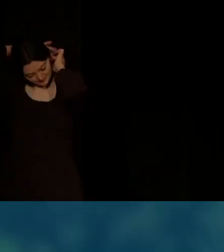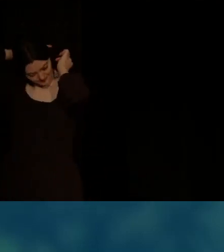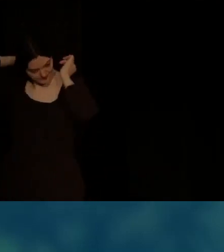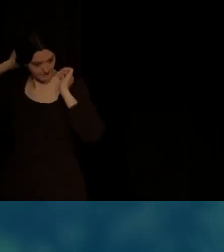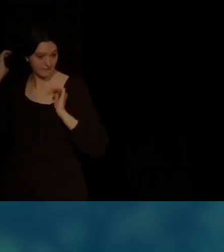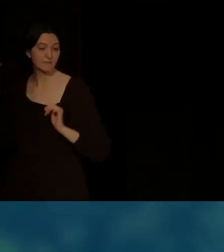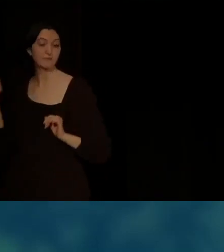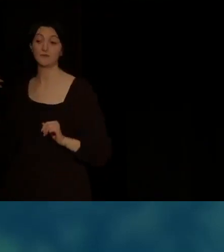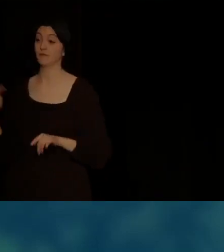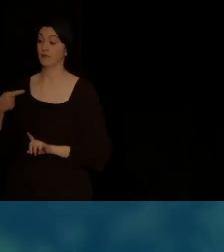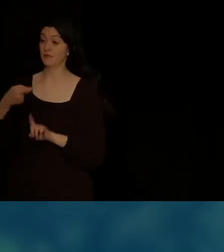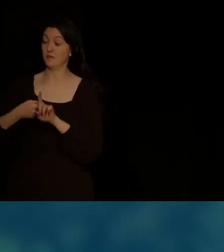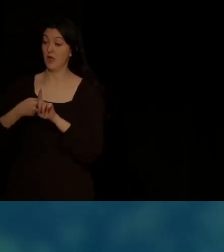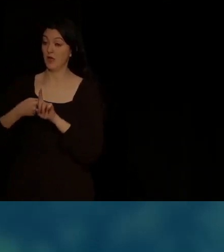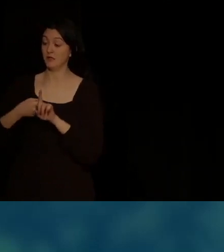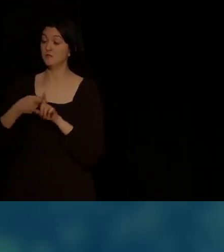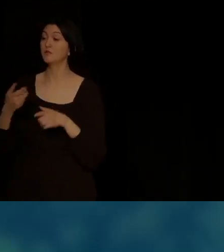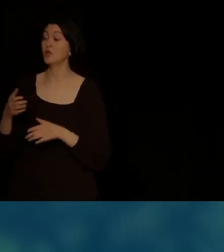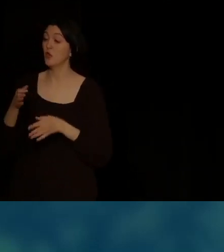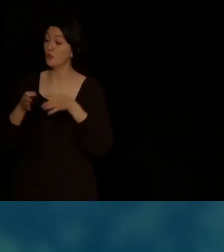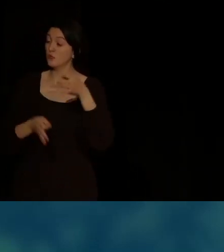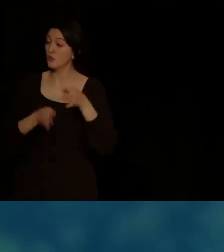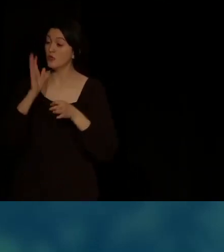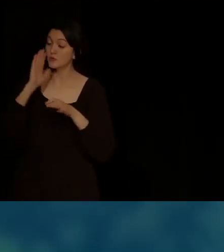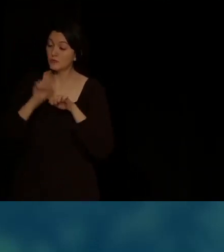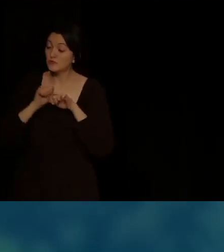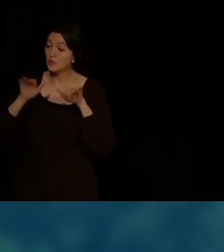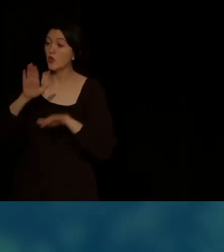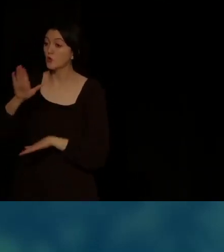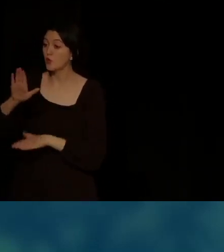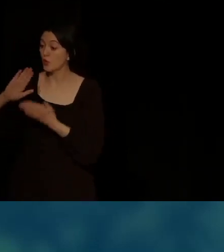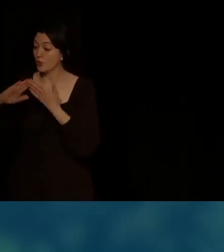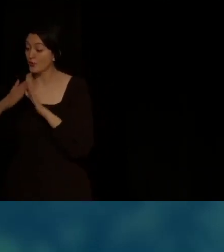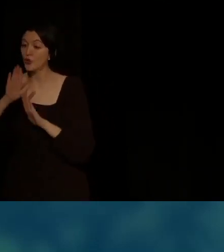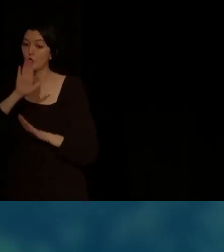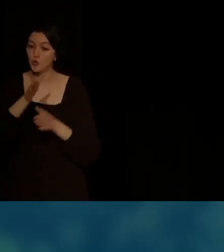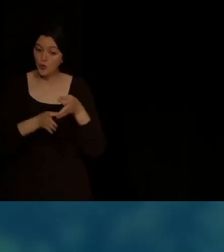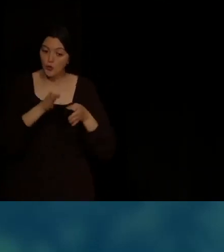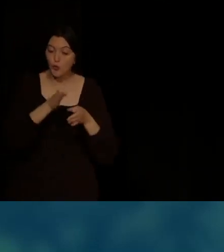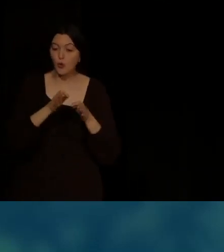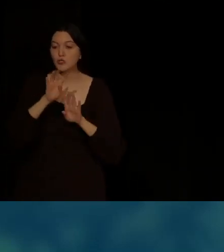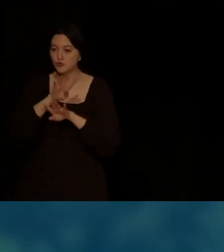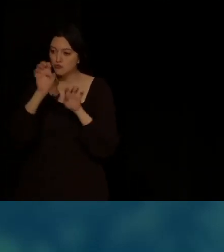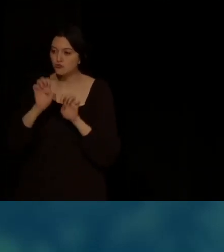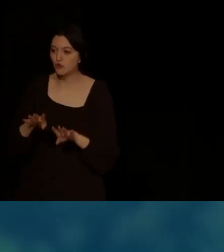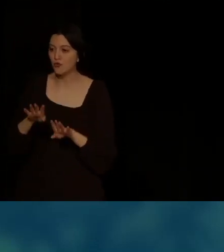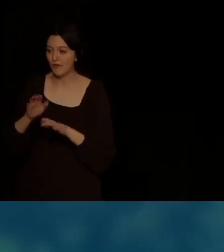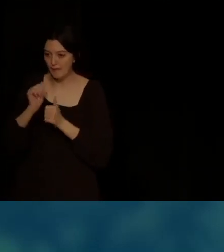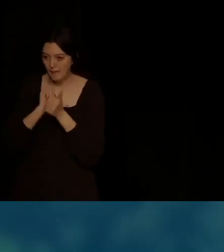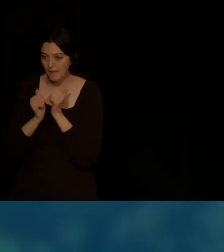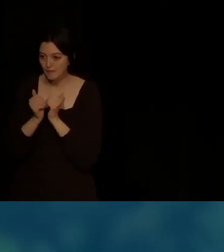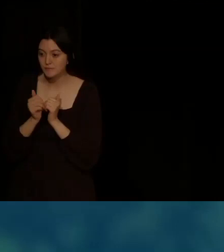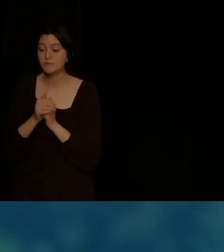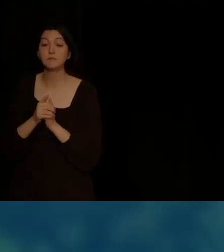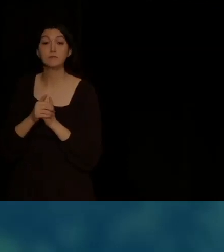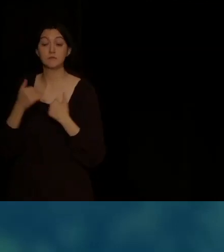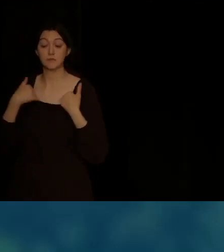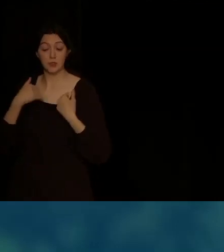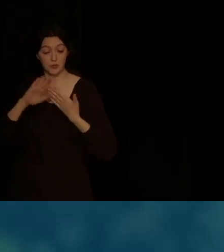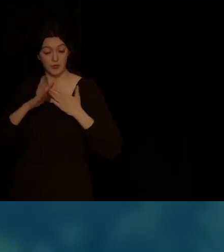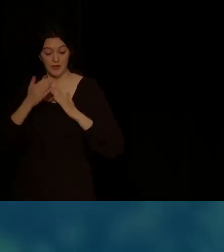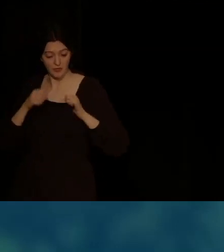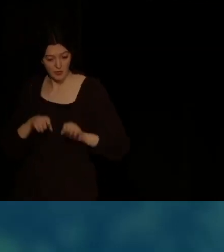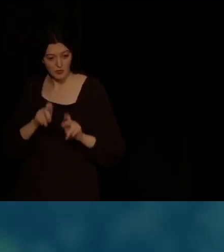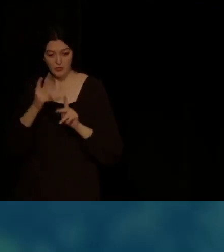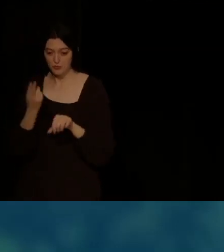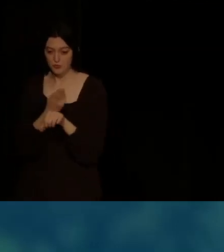This month, St. Louis County Municipal Courts will launch the Your Community, Your Court survey campaign. Our communities have the opportunity to use this